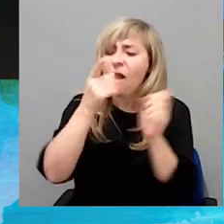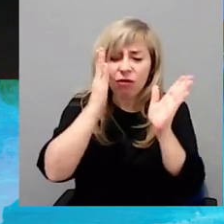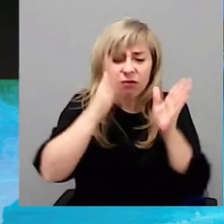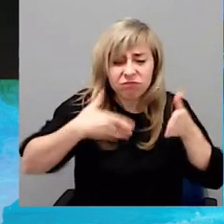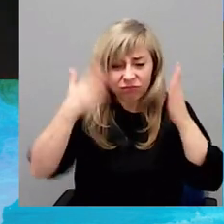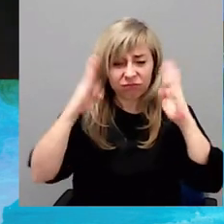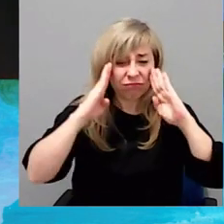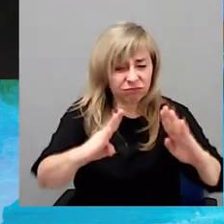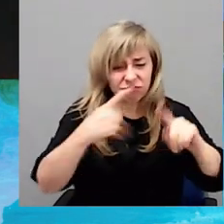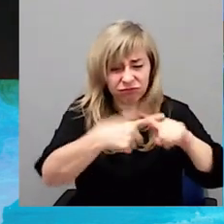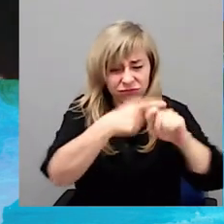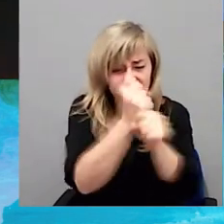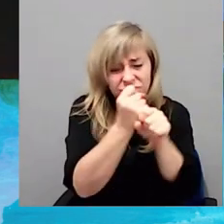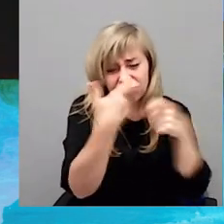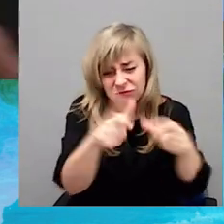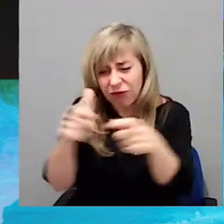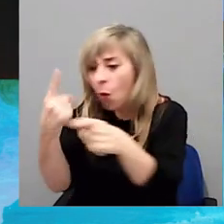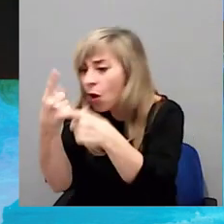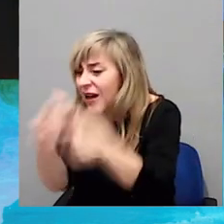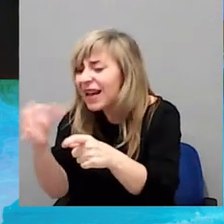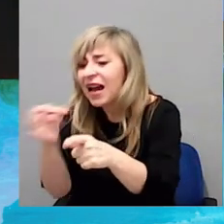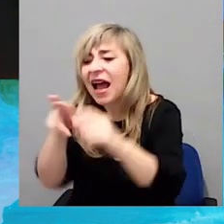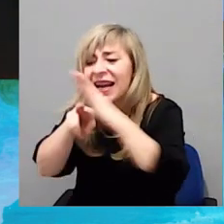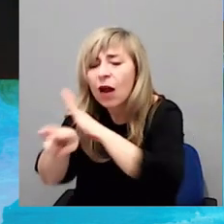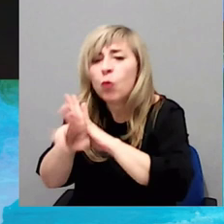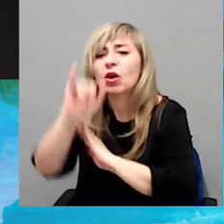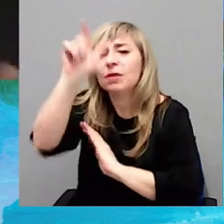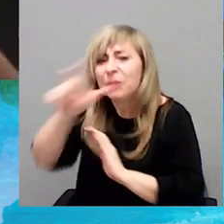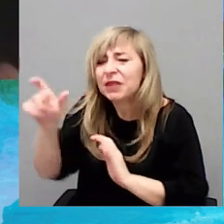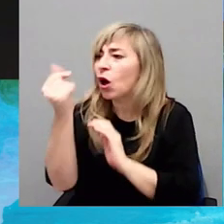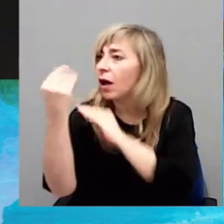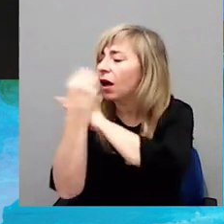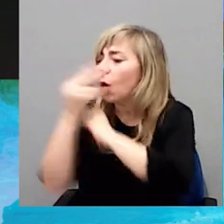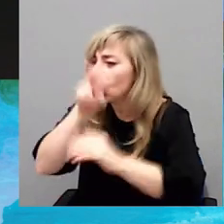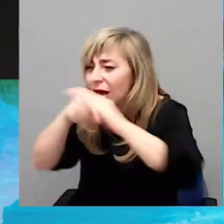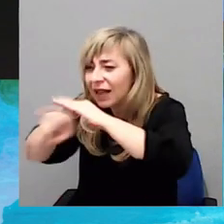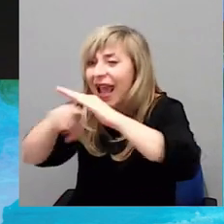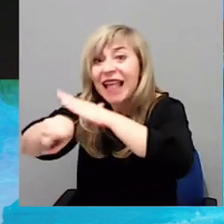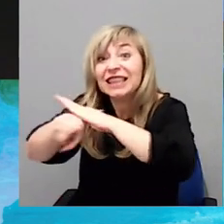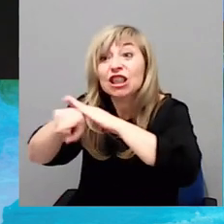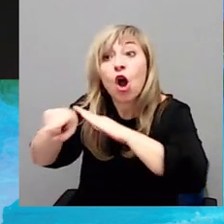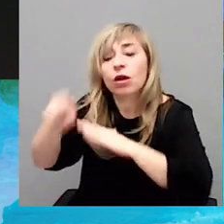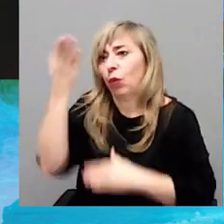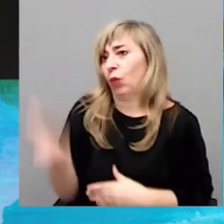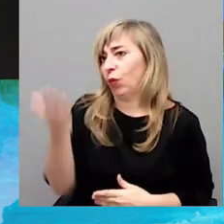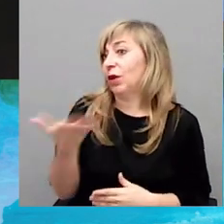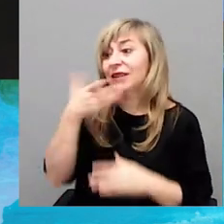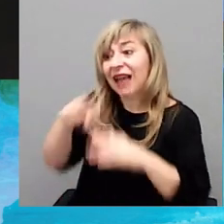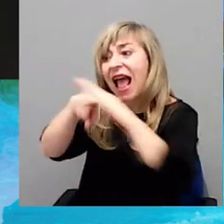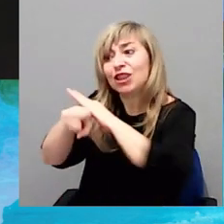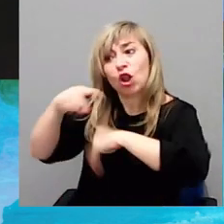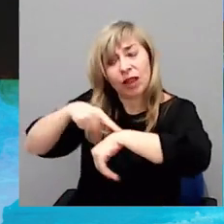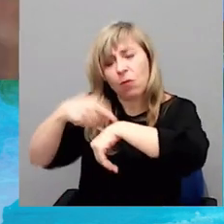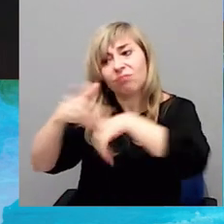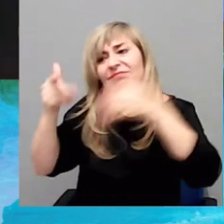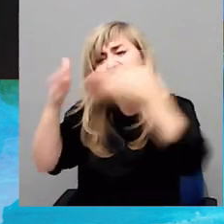Well, it is a very important work, and it's what allows us to be able to have the resources and the people to